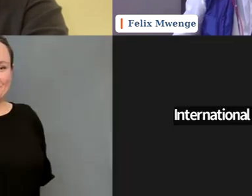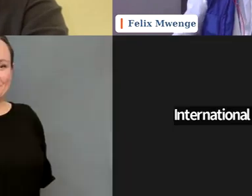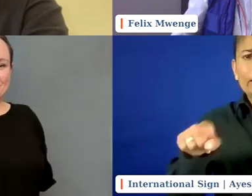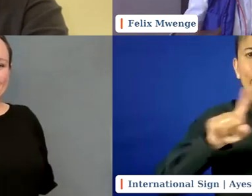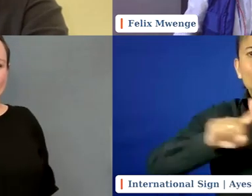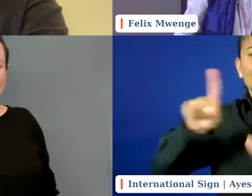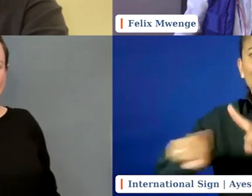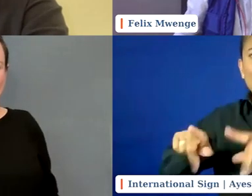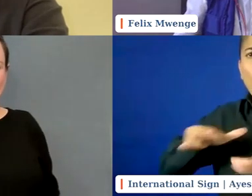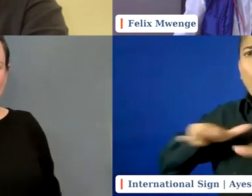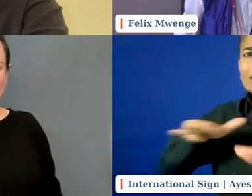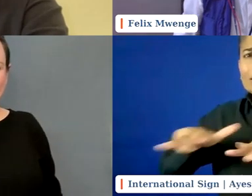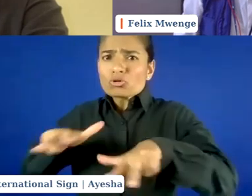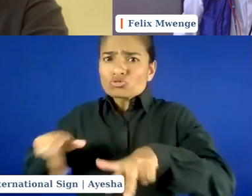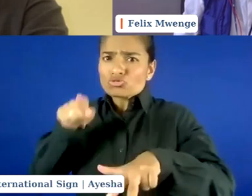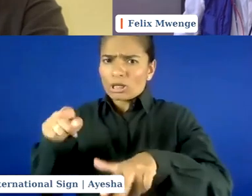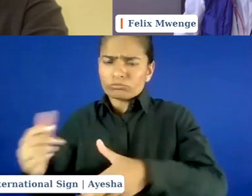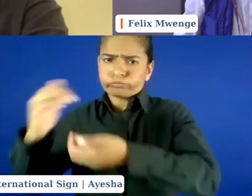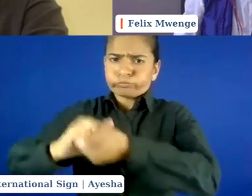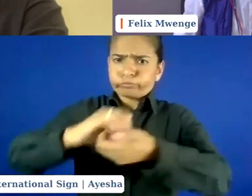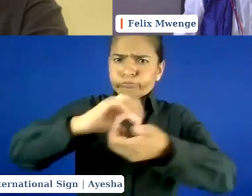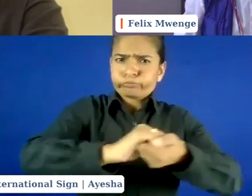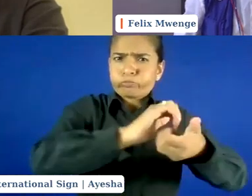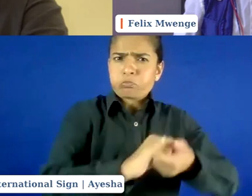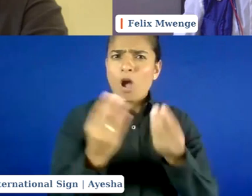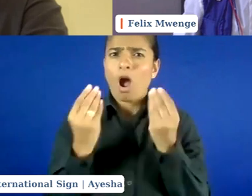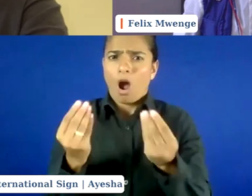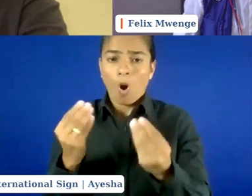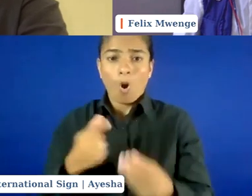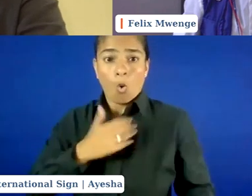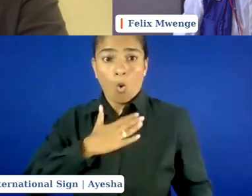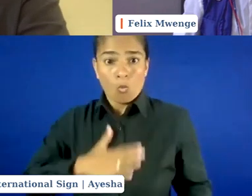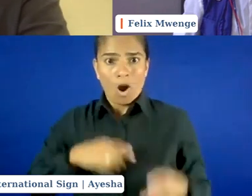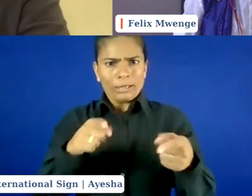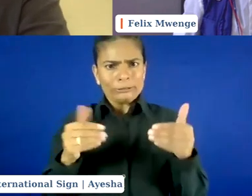other in trying to push for these agendas?